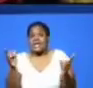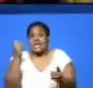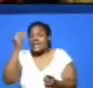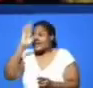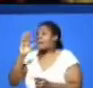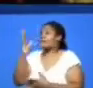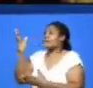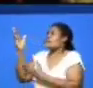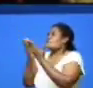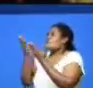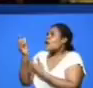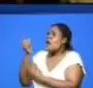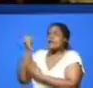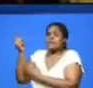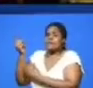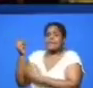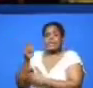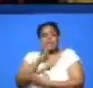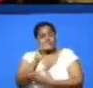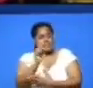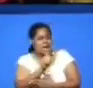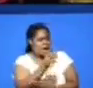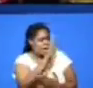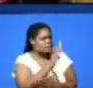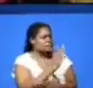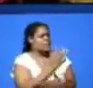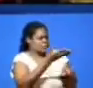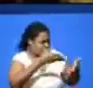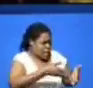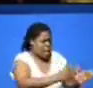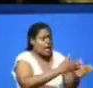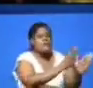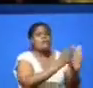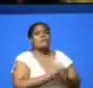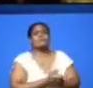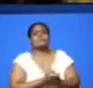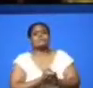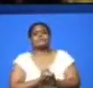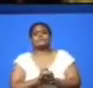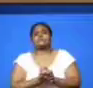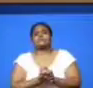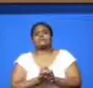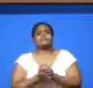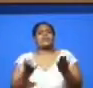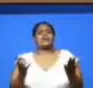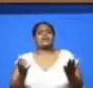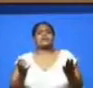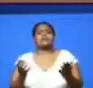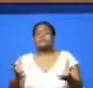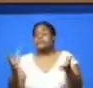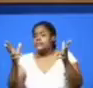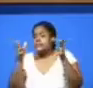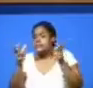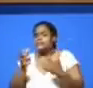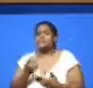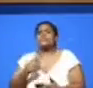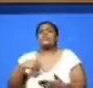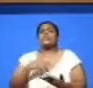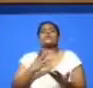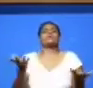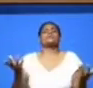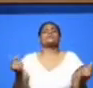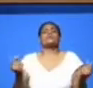then serve him. If Baal is God, then let him. And he said, oh Lord, he said, listen, we're going to bring